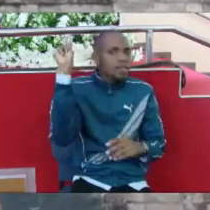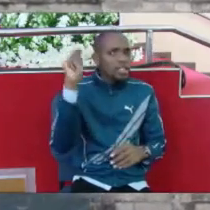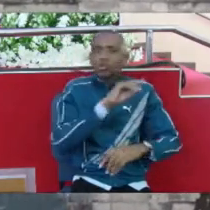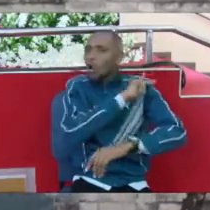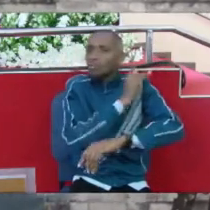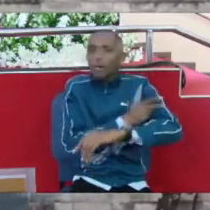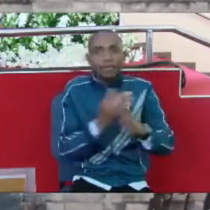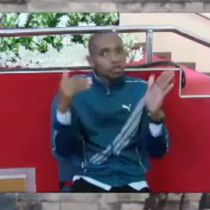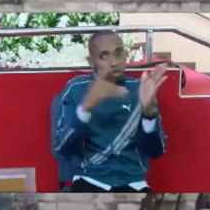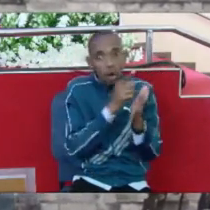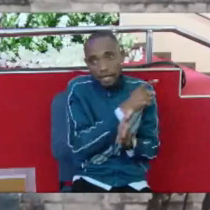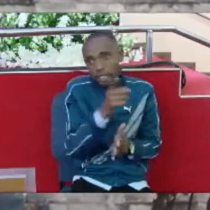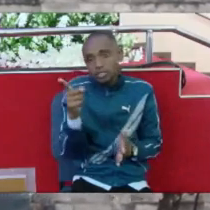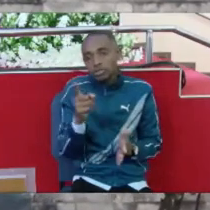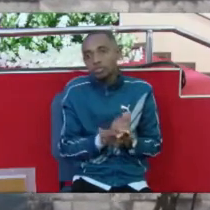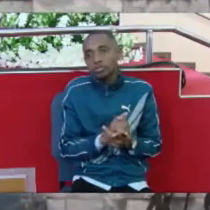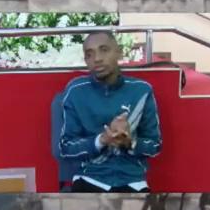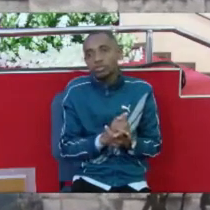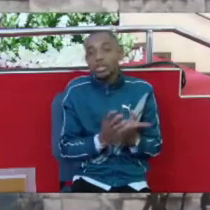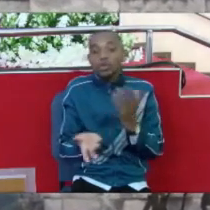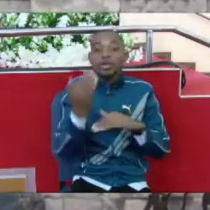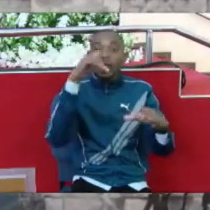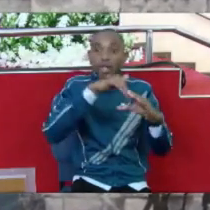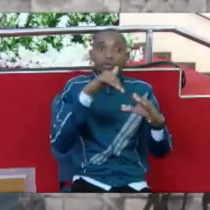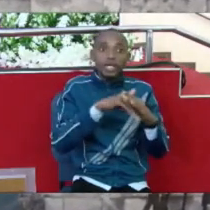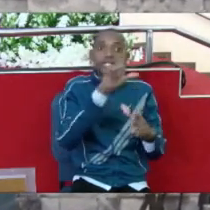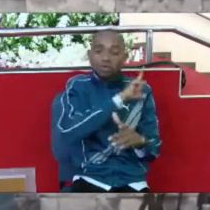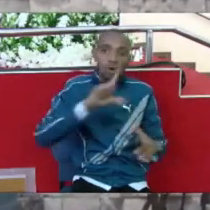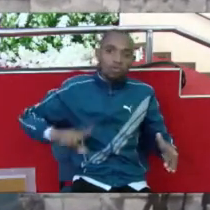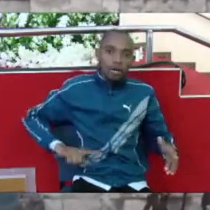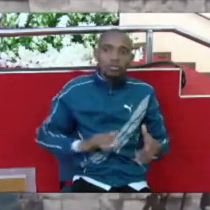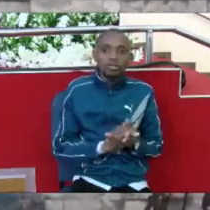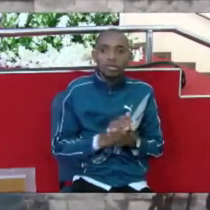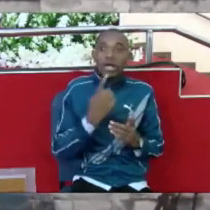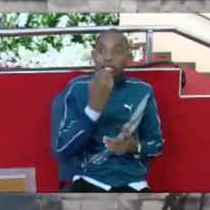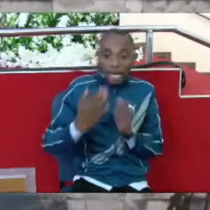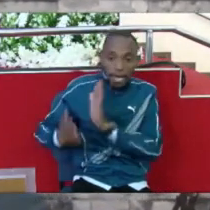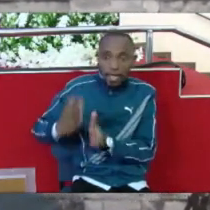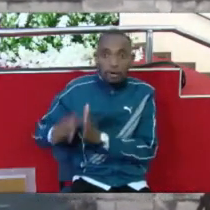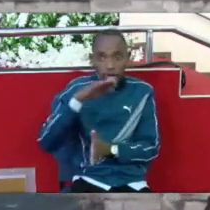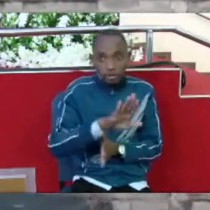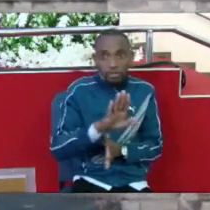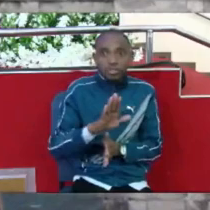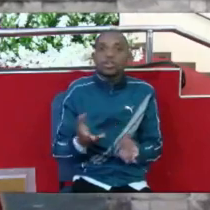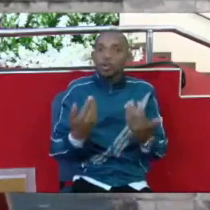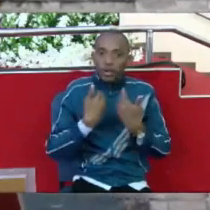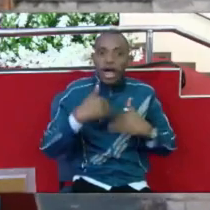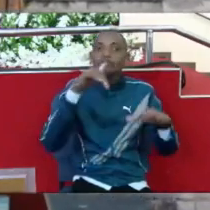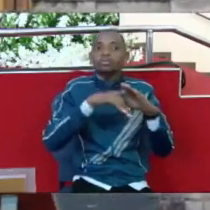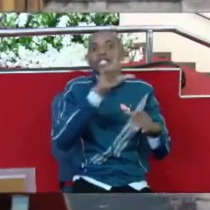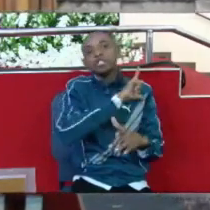withstand us. We have the presence of the Lord. Tell your neighbor, we have the presence of the